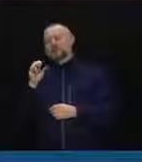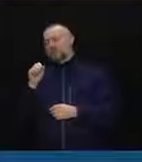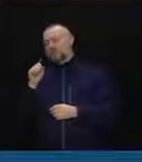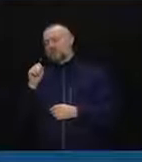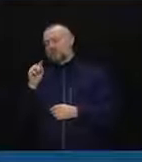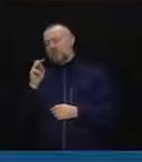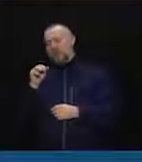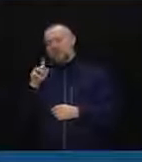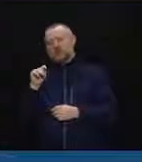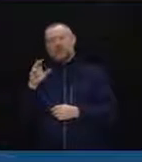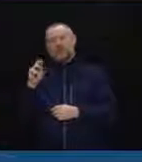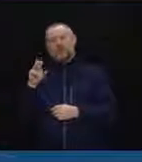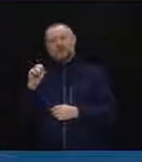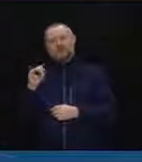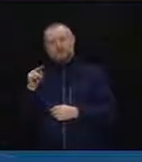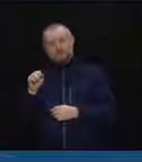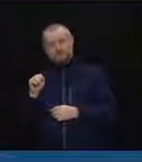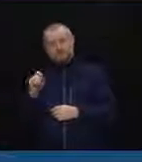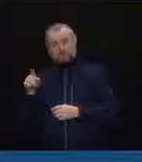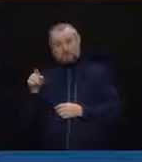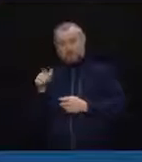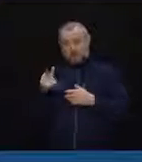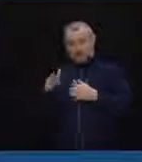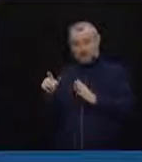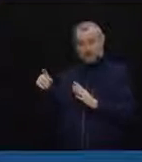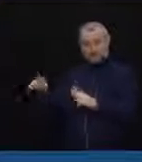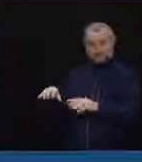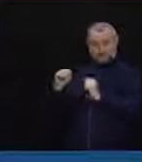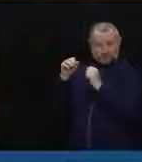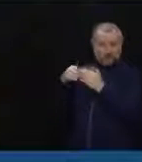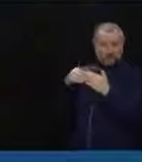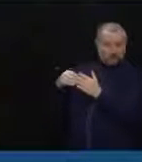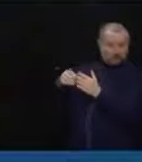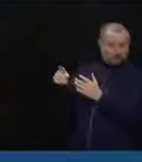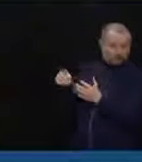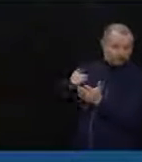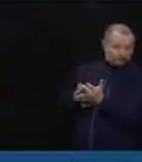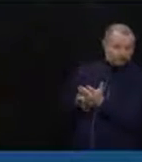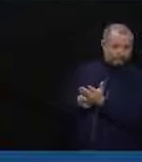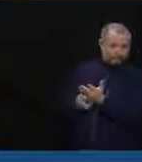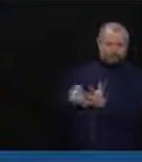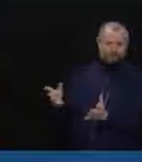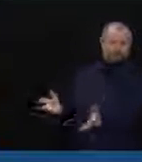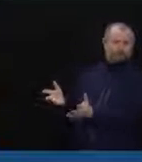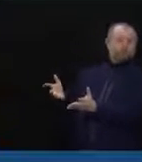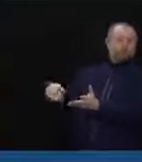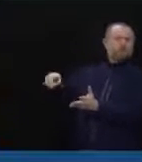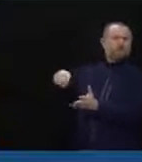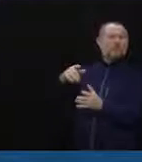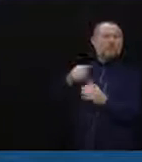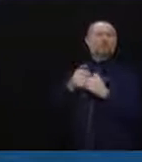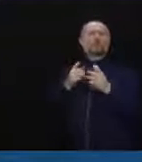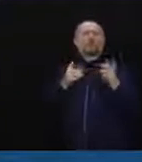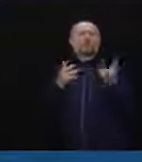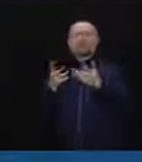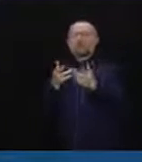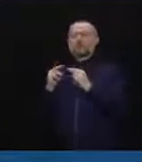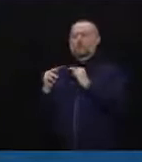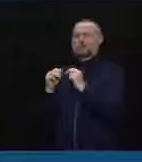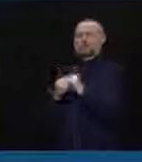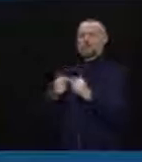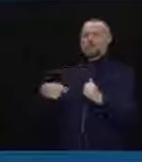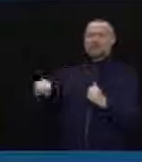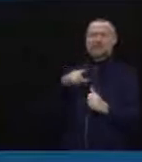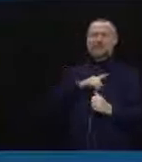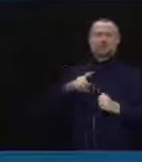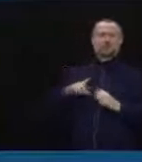you would support him and what his asks are, but what are you going to do to negotiate this with the legislature? Well, I think we've